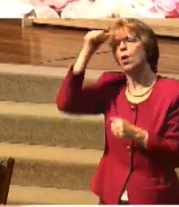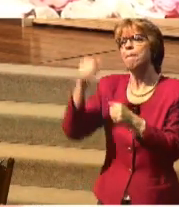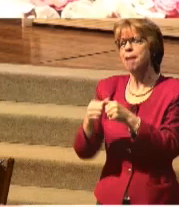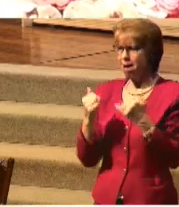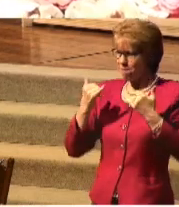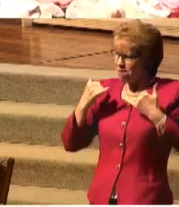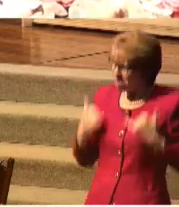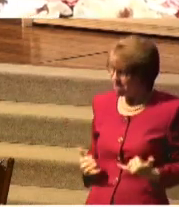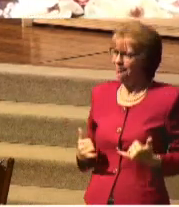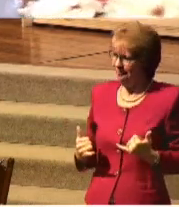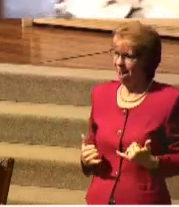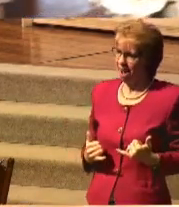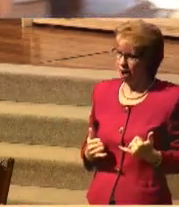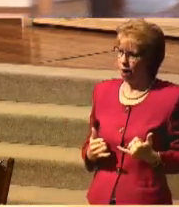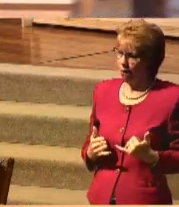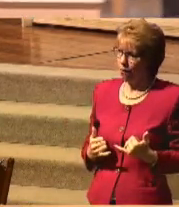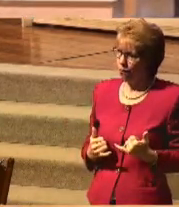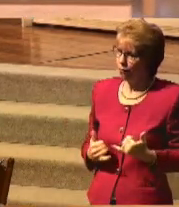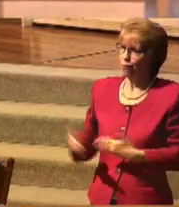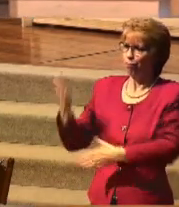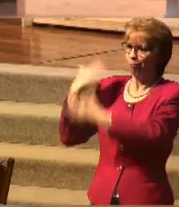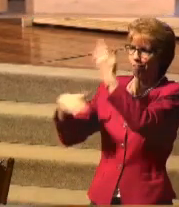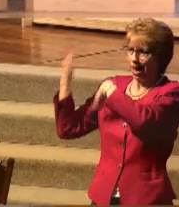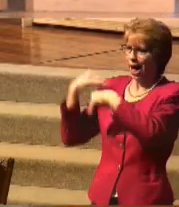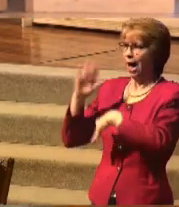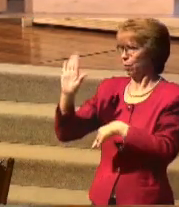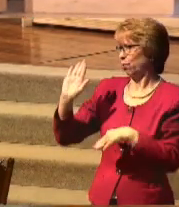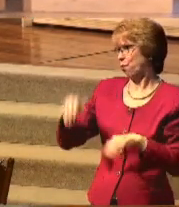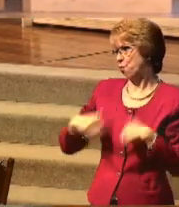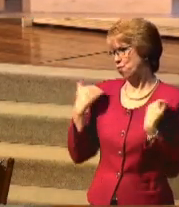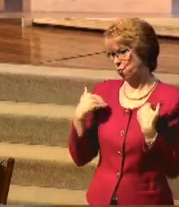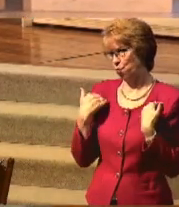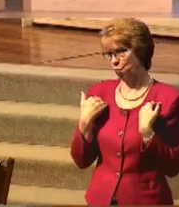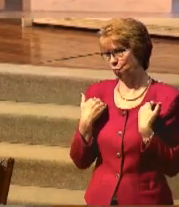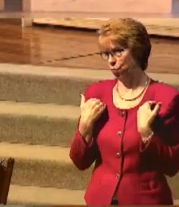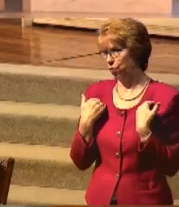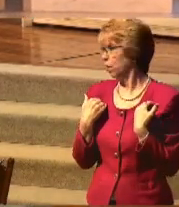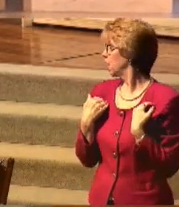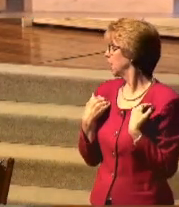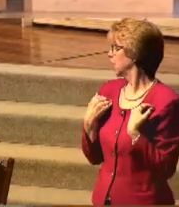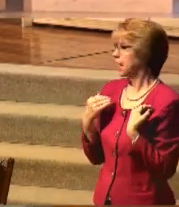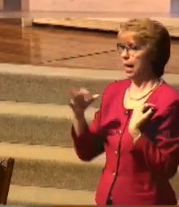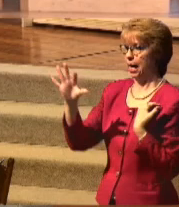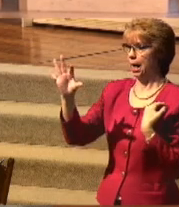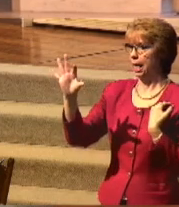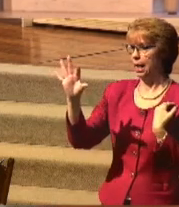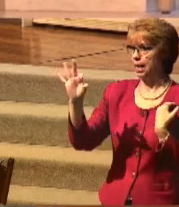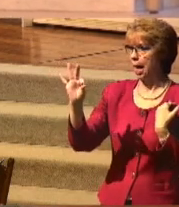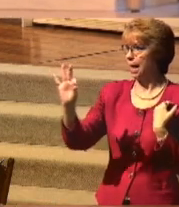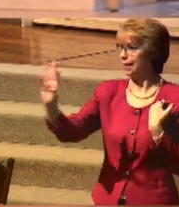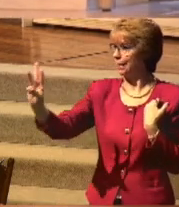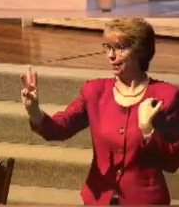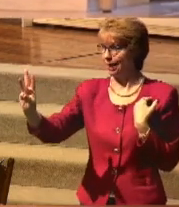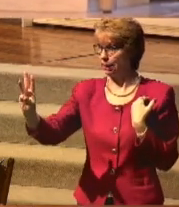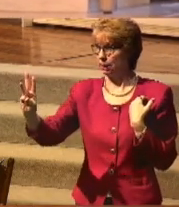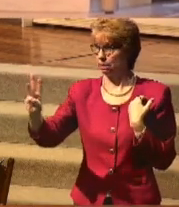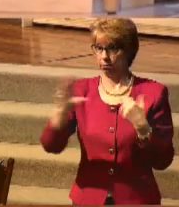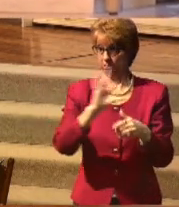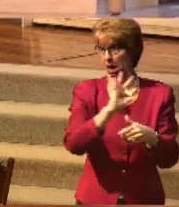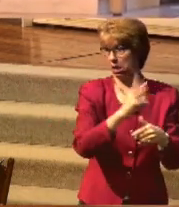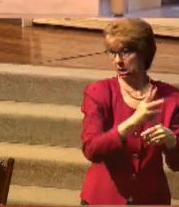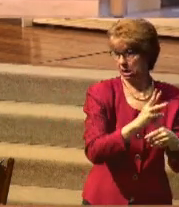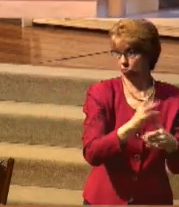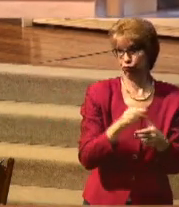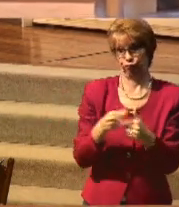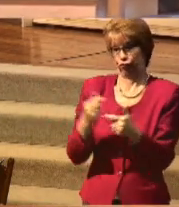the days of thy youth. So that's 96 or 16. In the days of